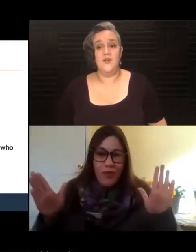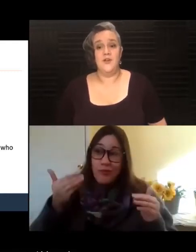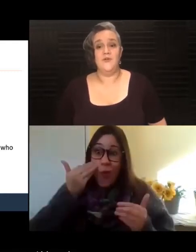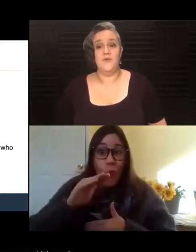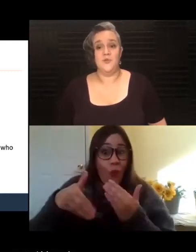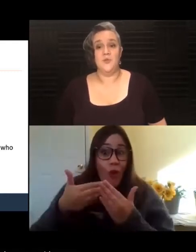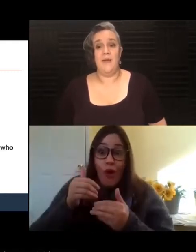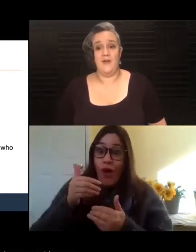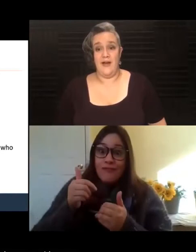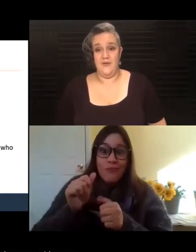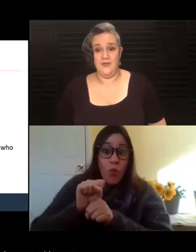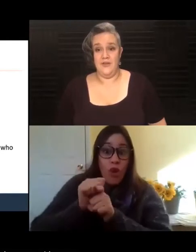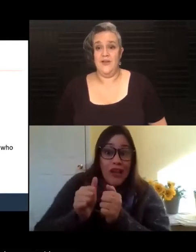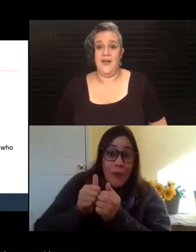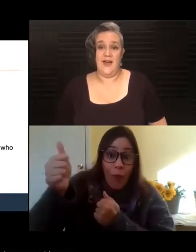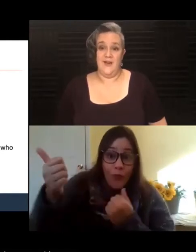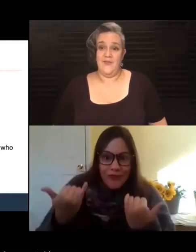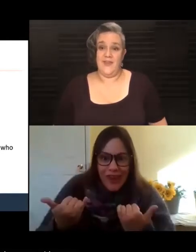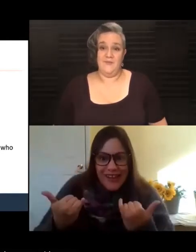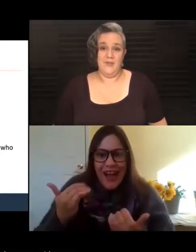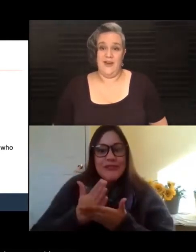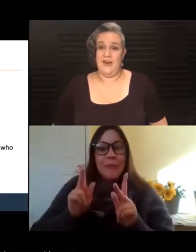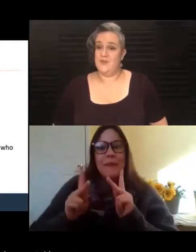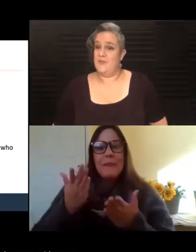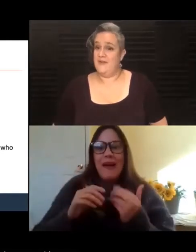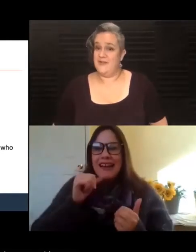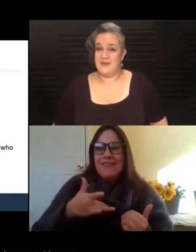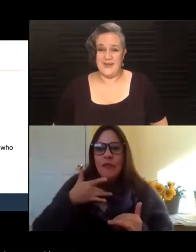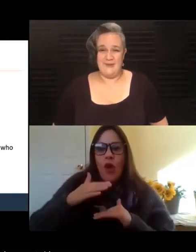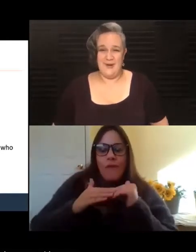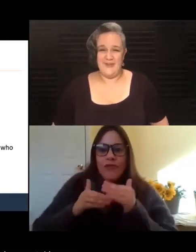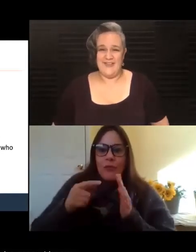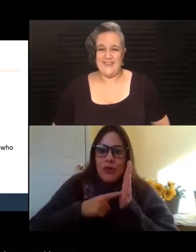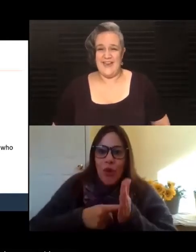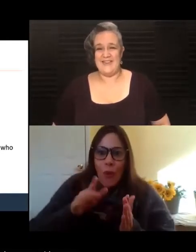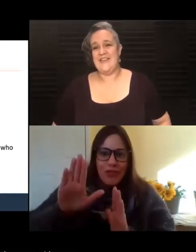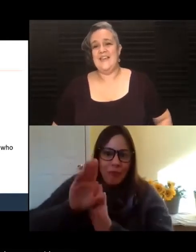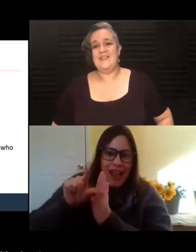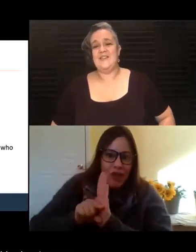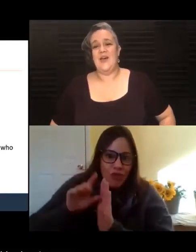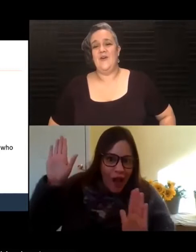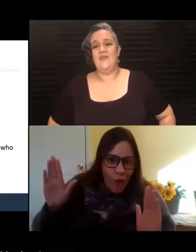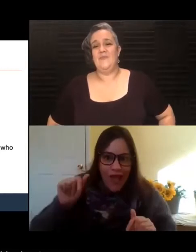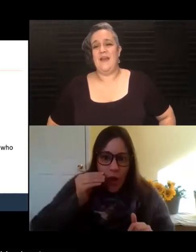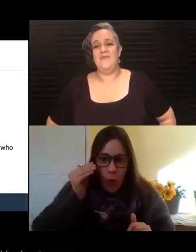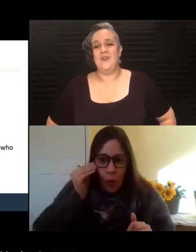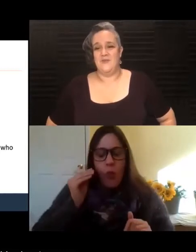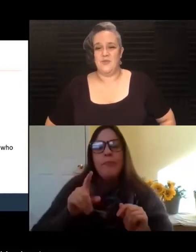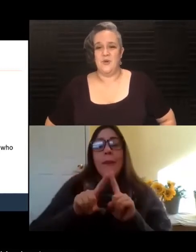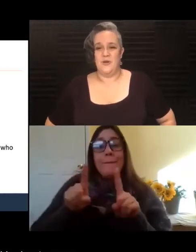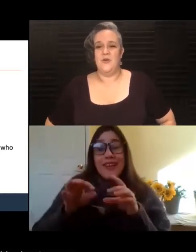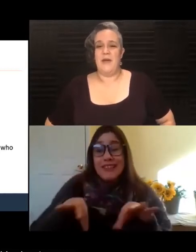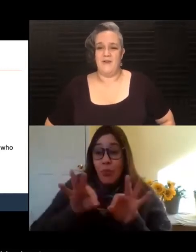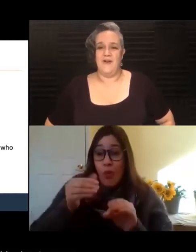allow you to use a virtual background, I know that that can be great. I know so many of us are working remote these days, so you may not feel